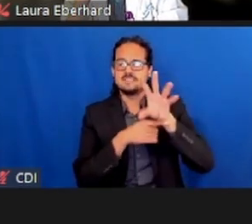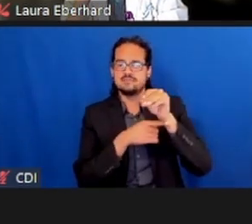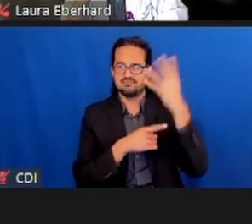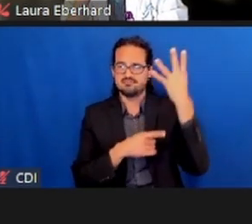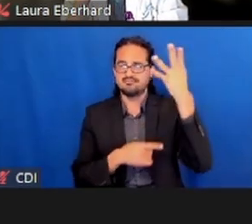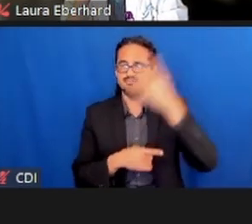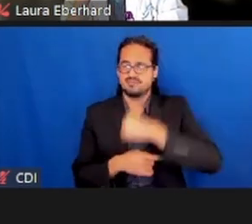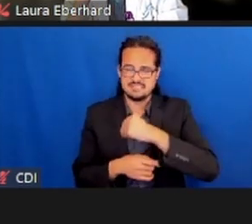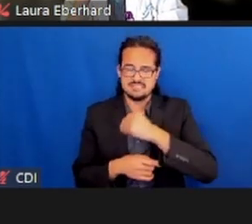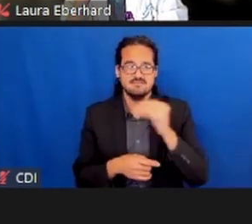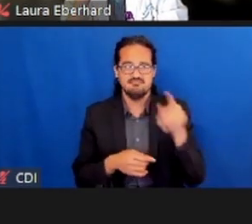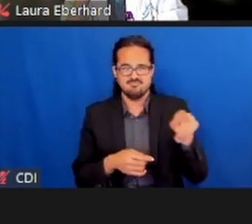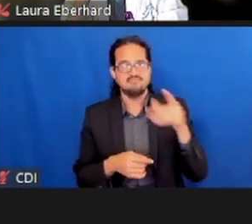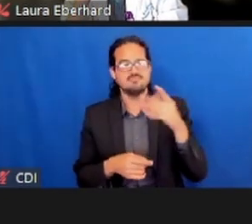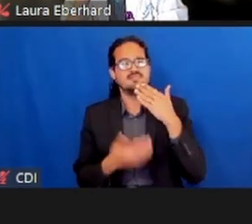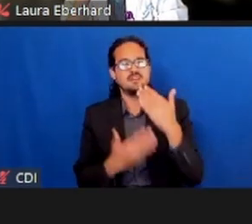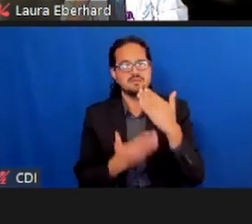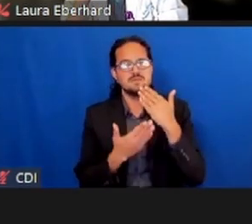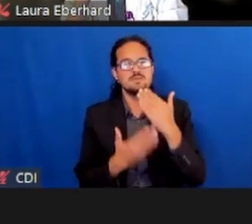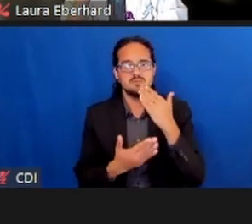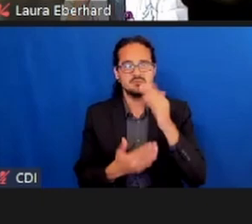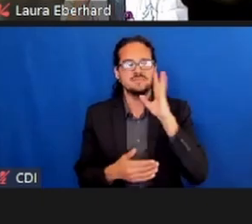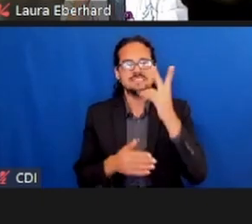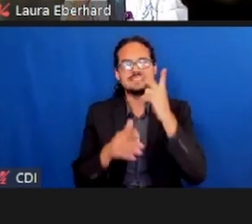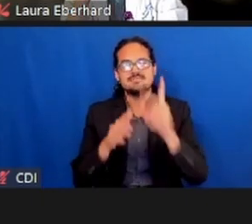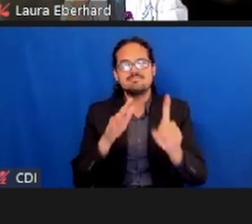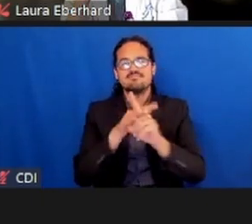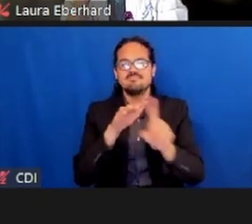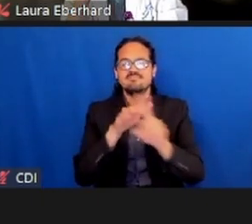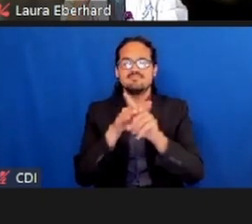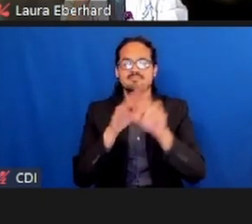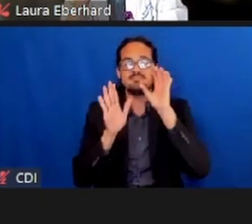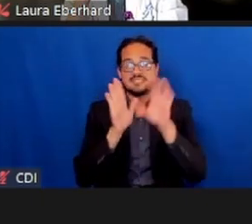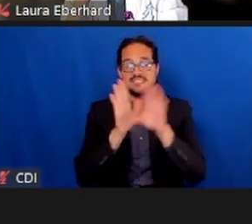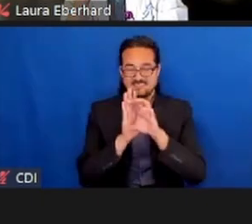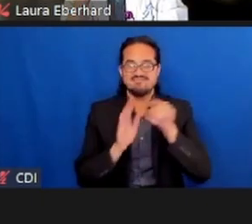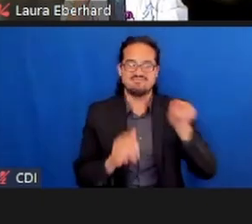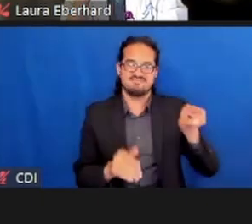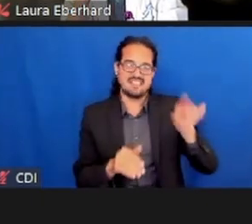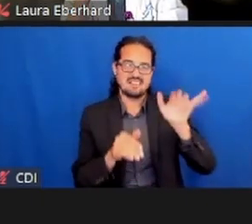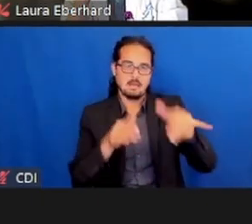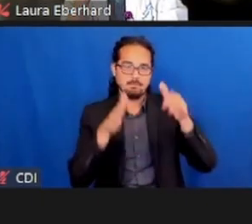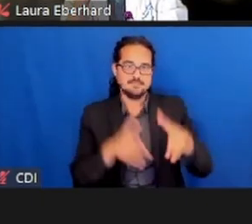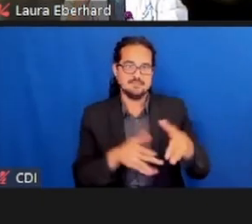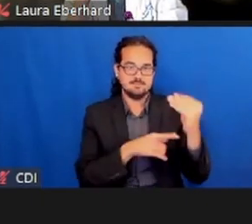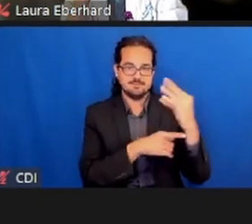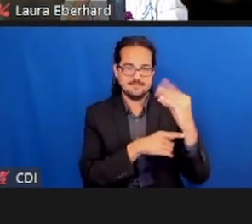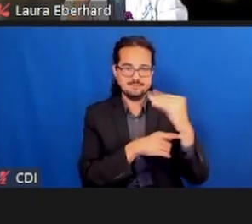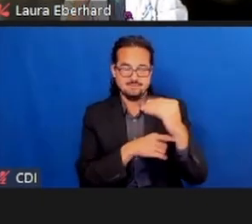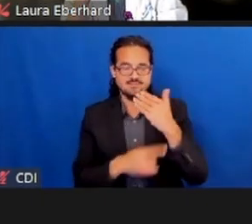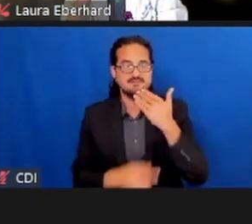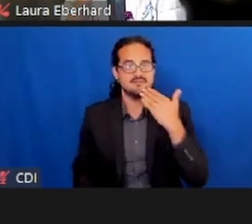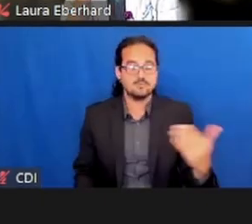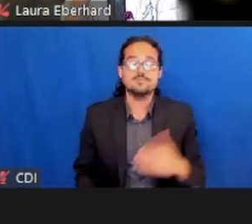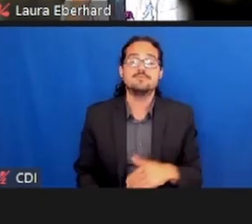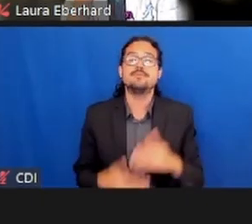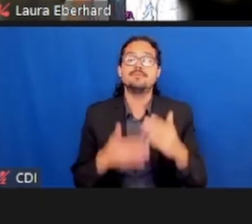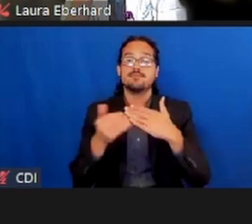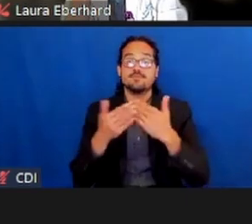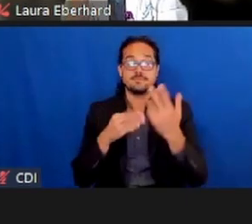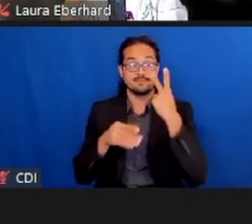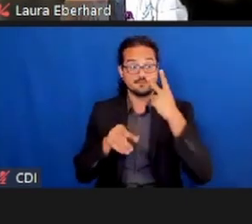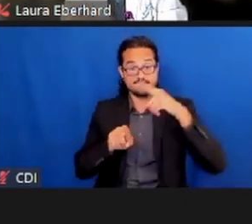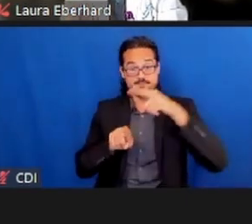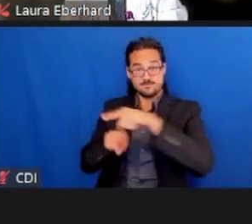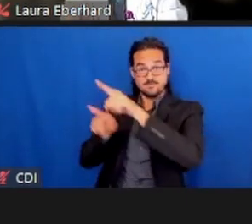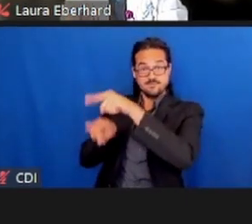state averages. Really right off the bat, we had the first drive-through testing site established here in Marin at the